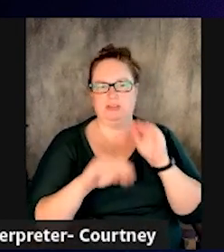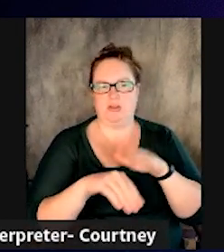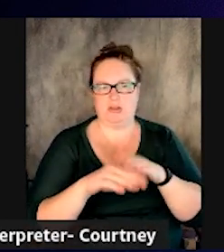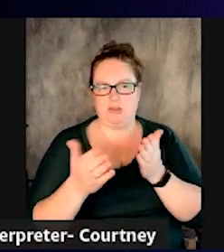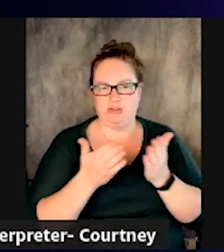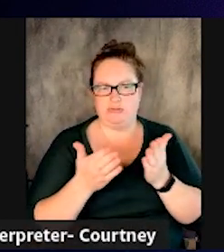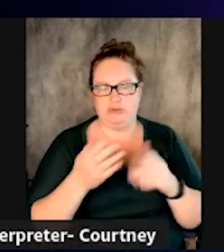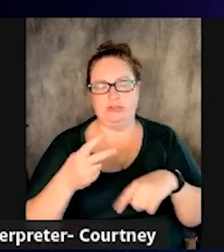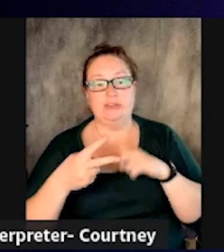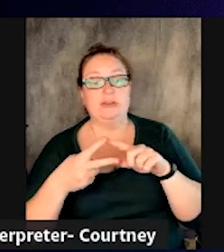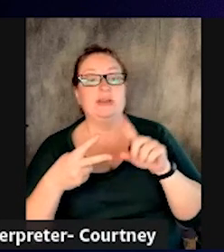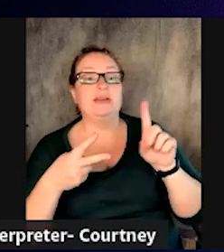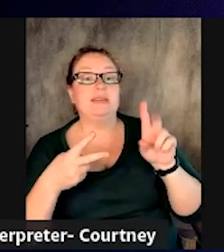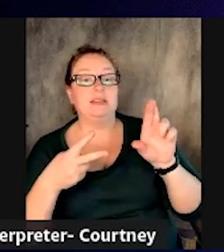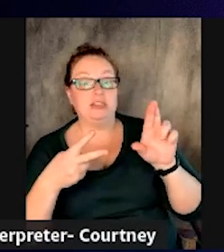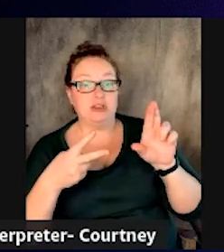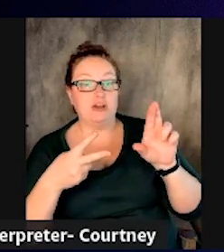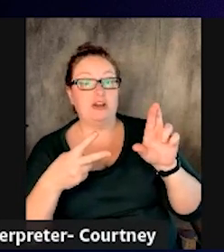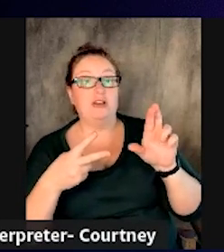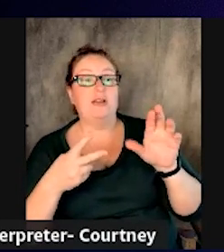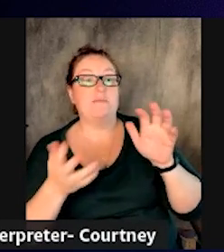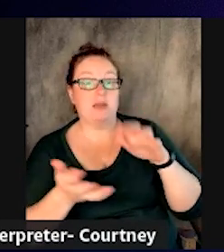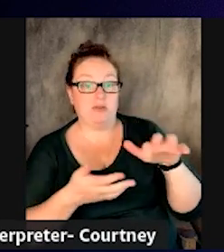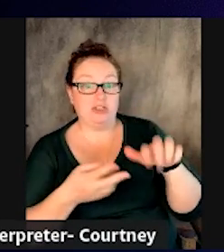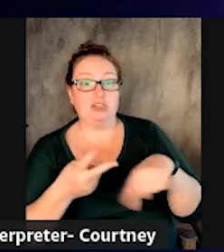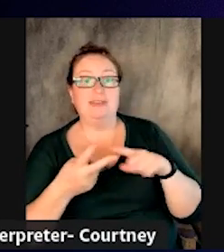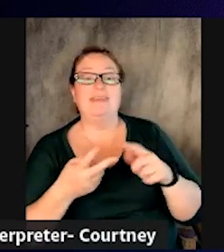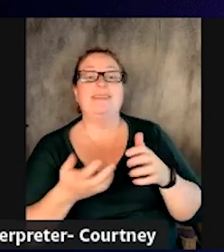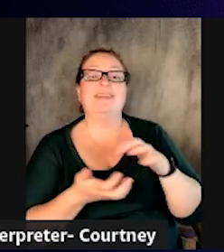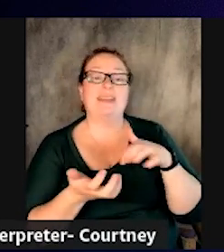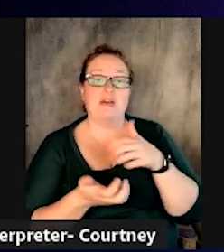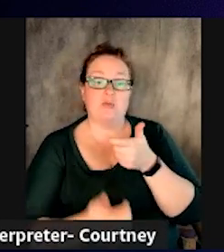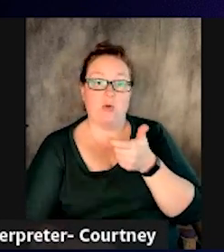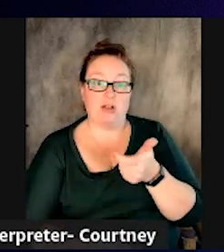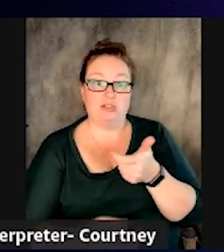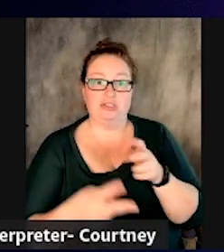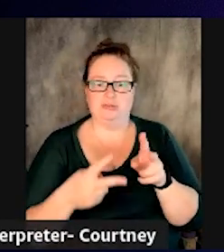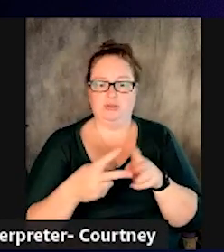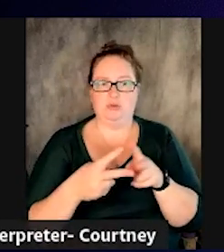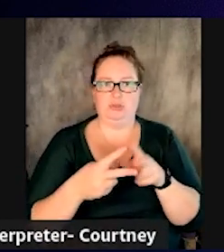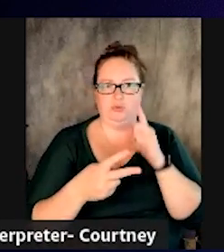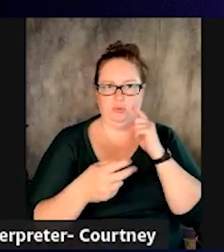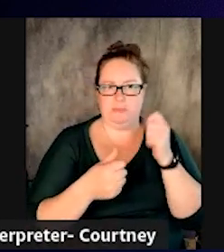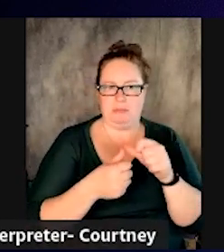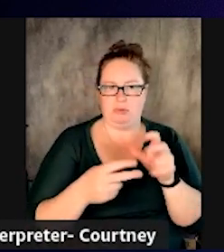the DR for migration. I've got the CloudWatch. Those are the two to remember.